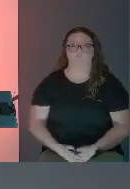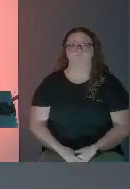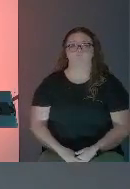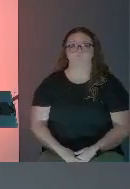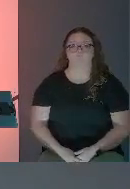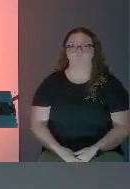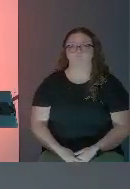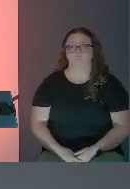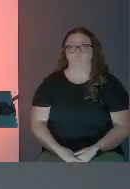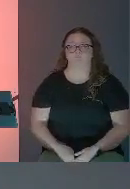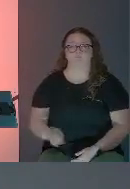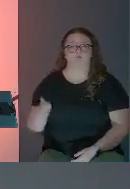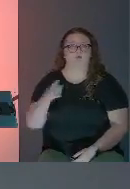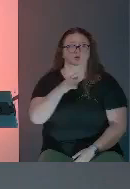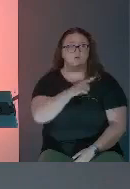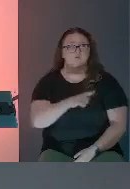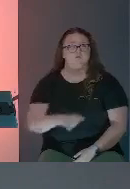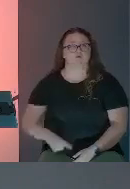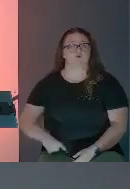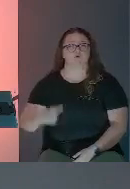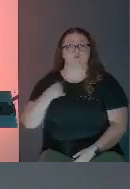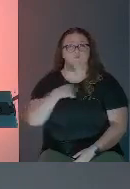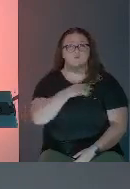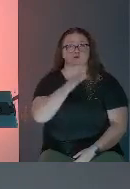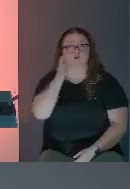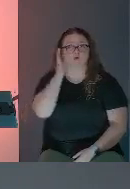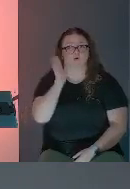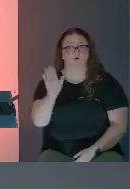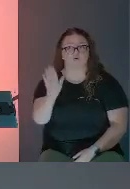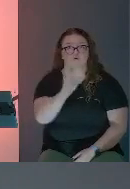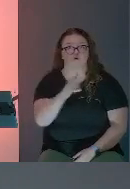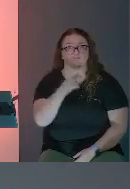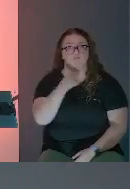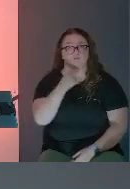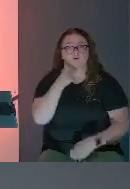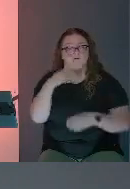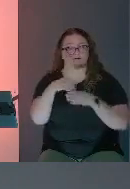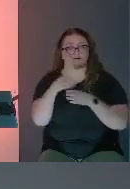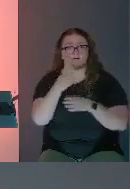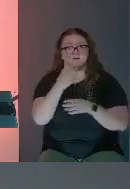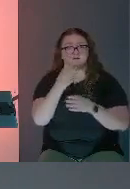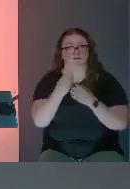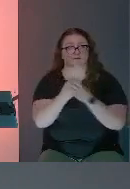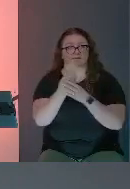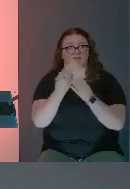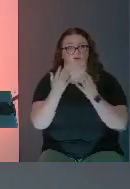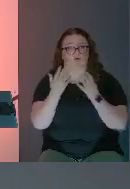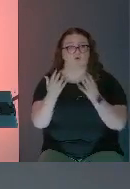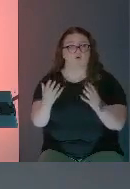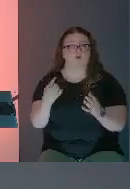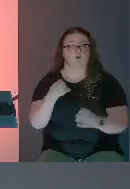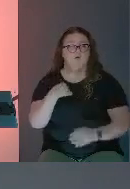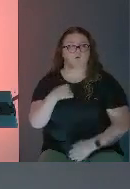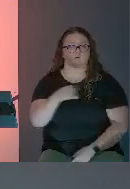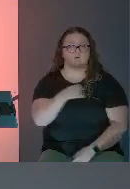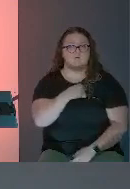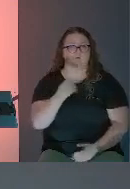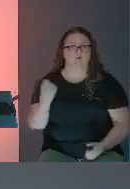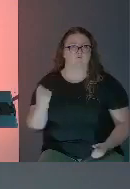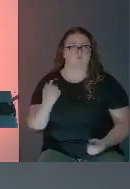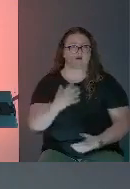Lord, we heard your voice in the garden and we were